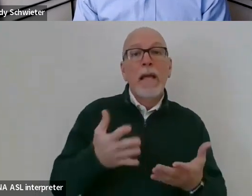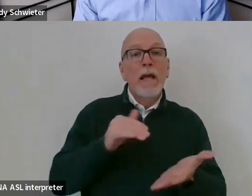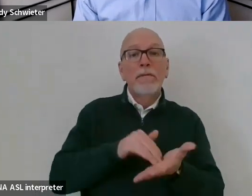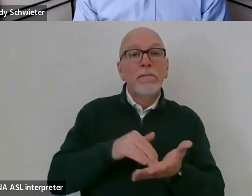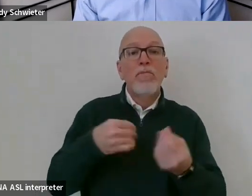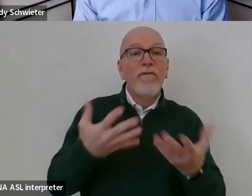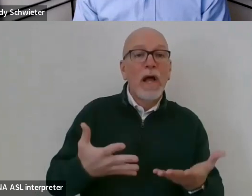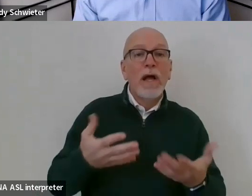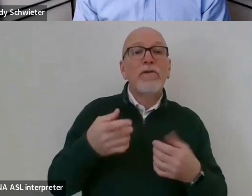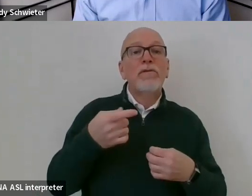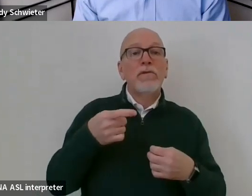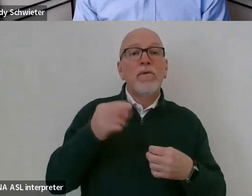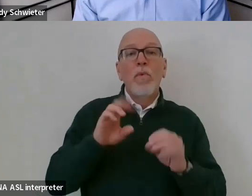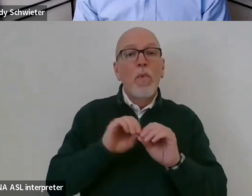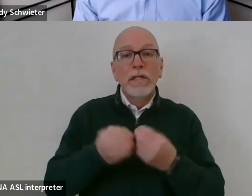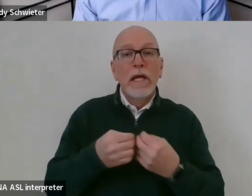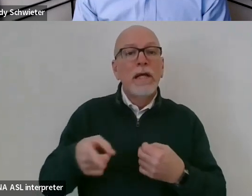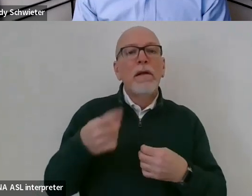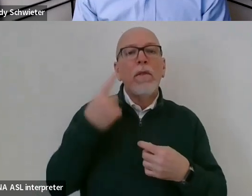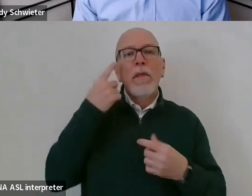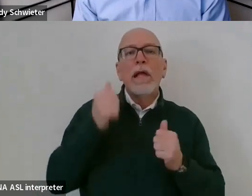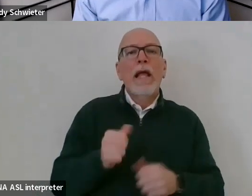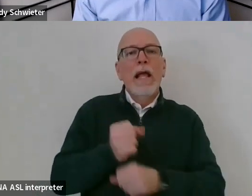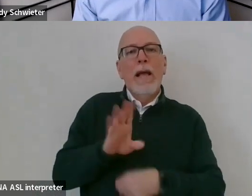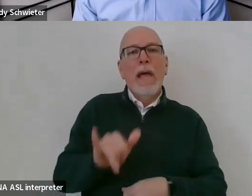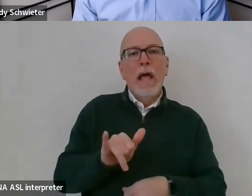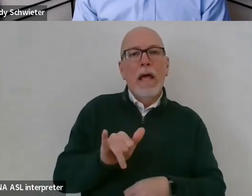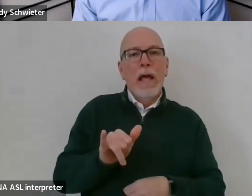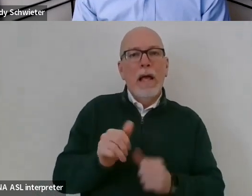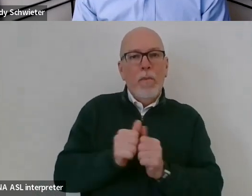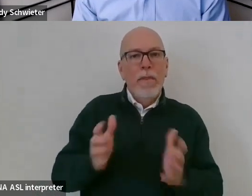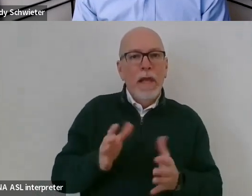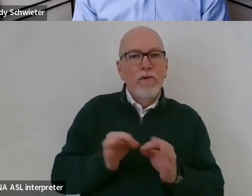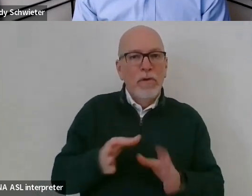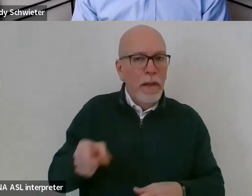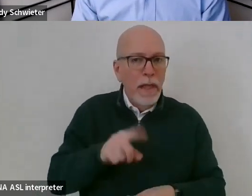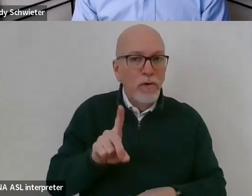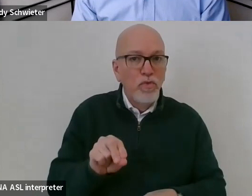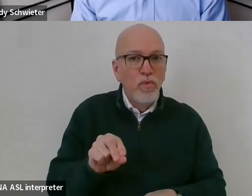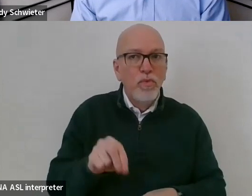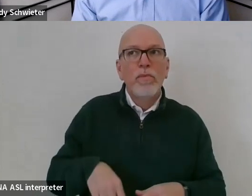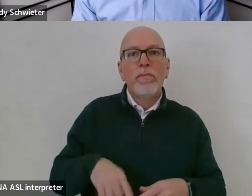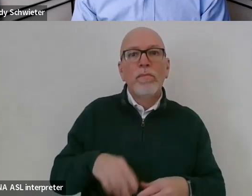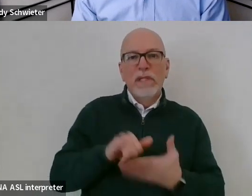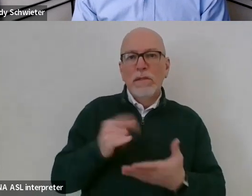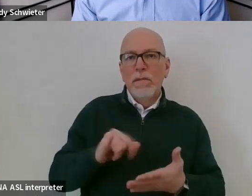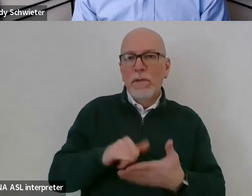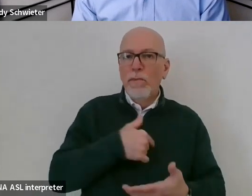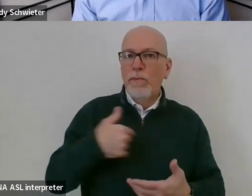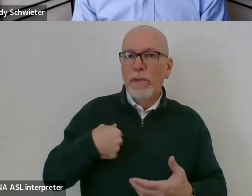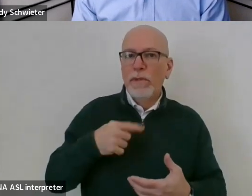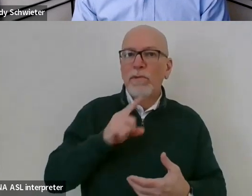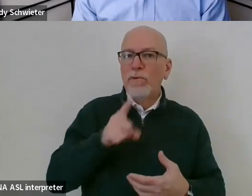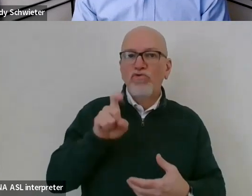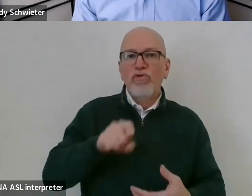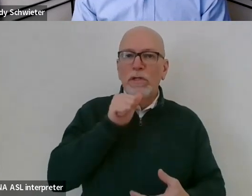or organizations, that they can get away with it, and they do. And that's something that we really shouldn't